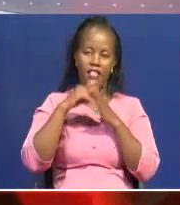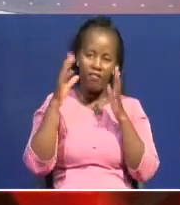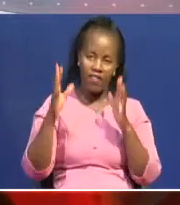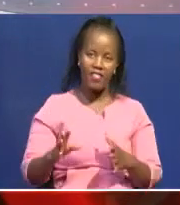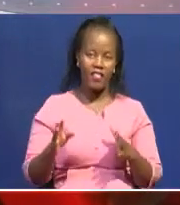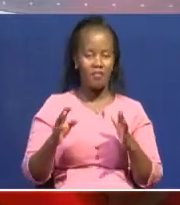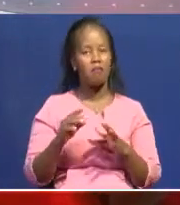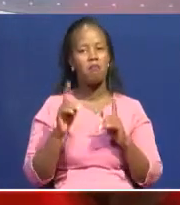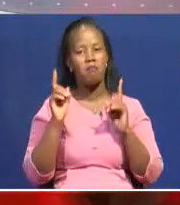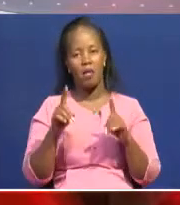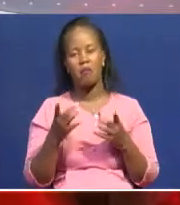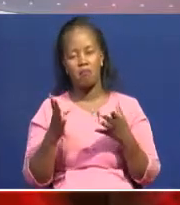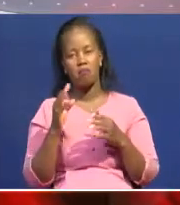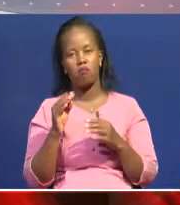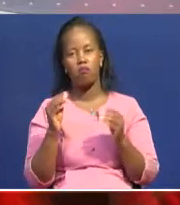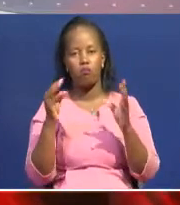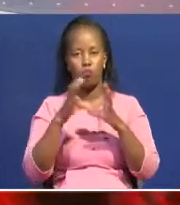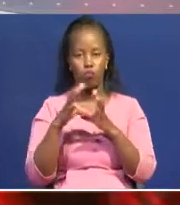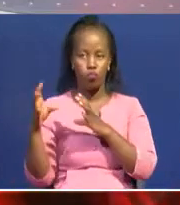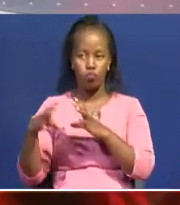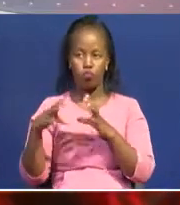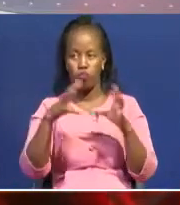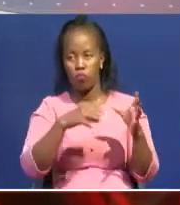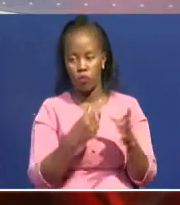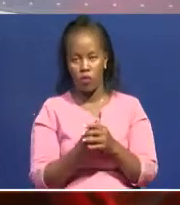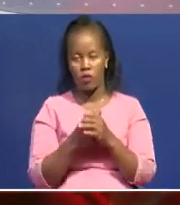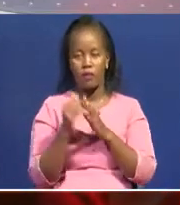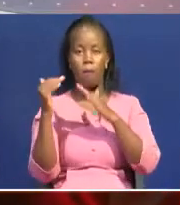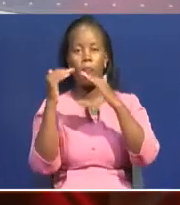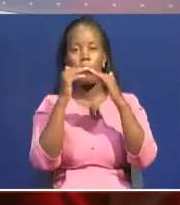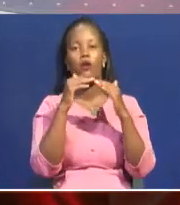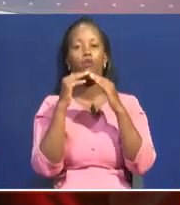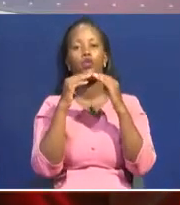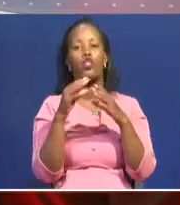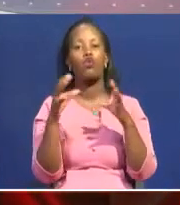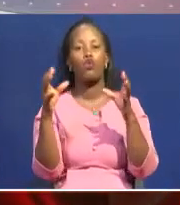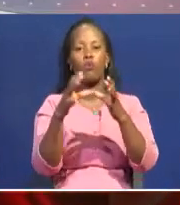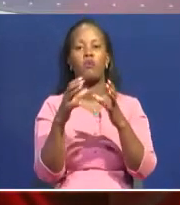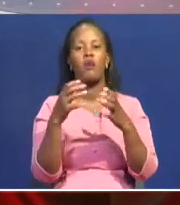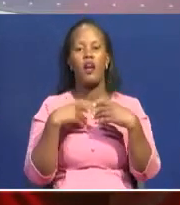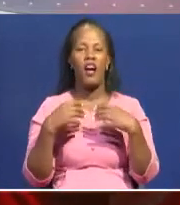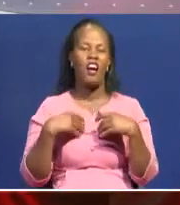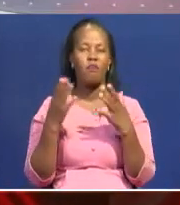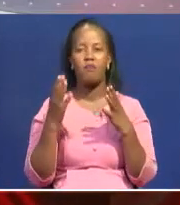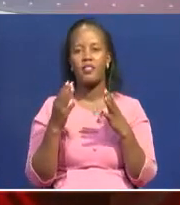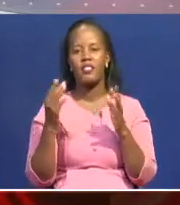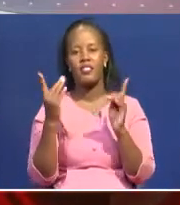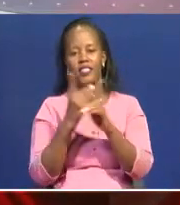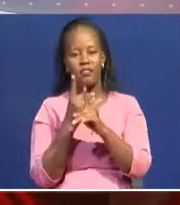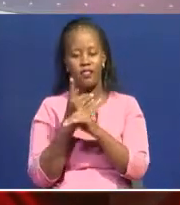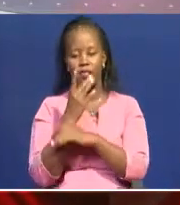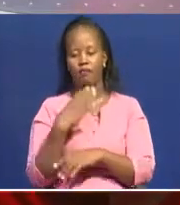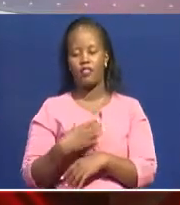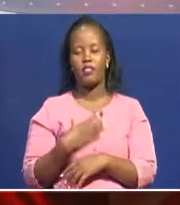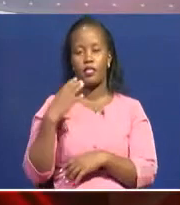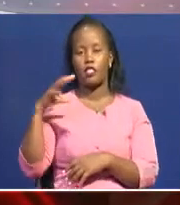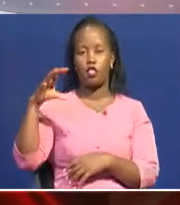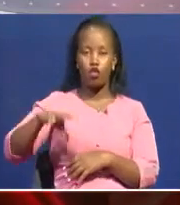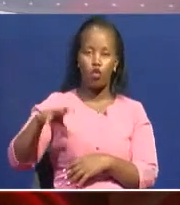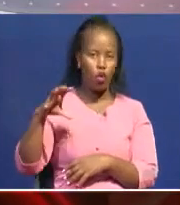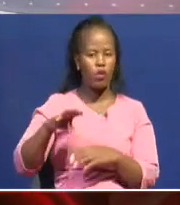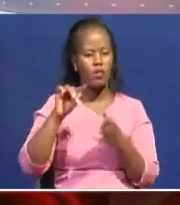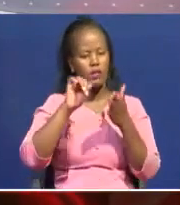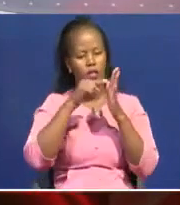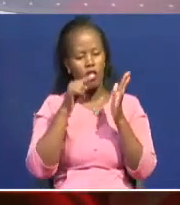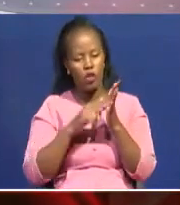tap. Equity Group is conducting an investors roadshow to the Democratic Republic of Congo to highlight some of the business opportunities